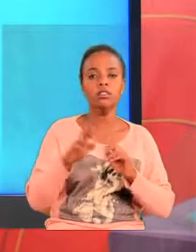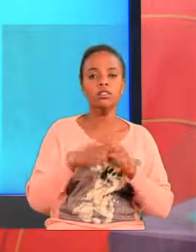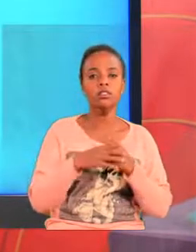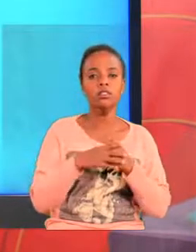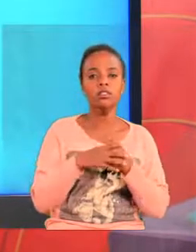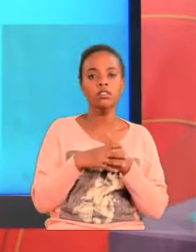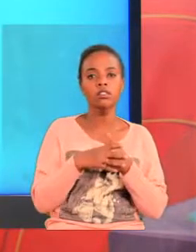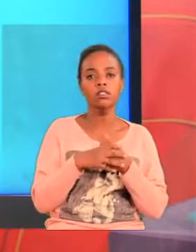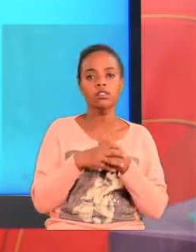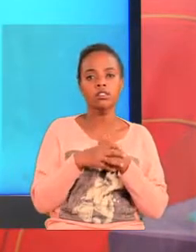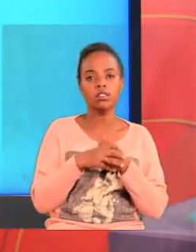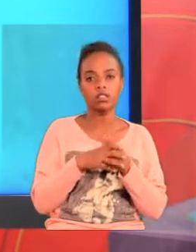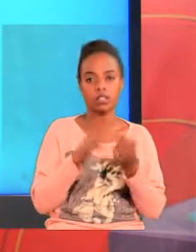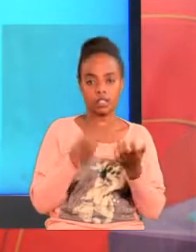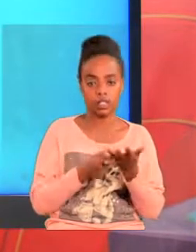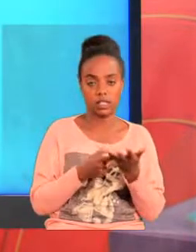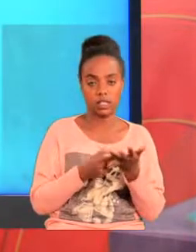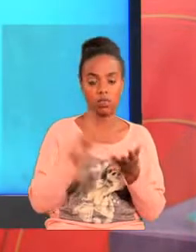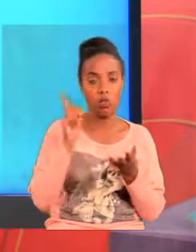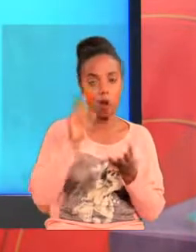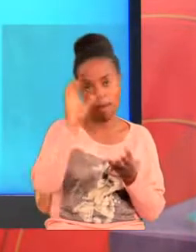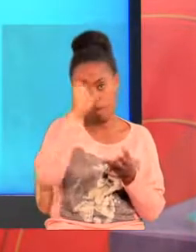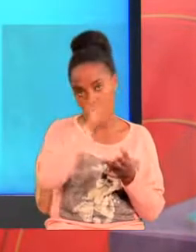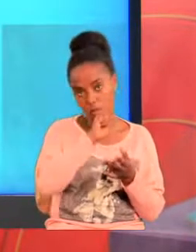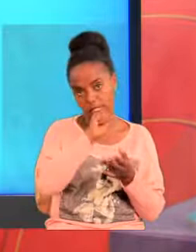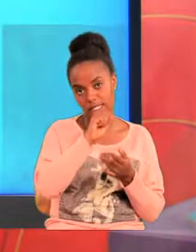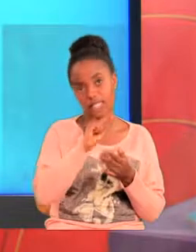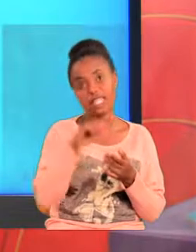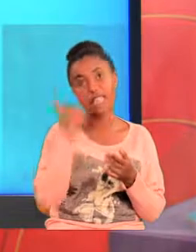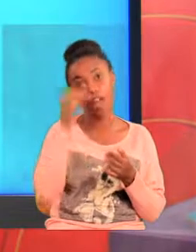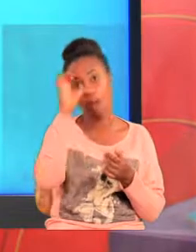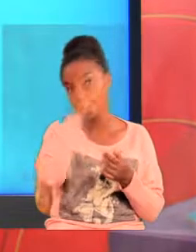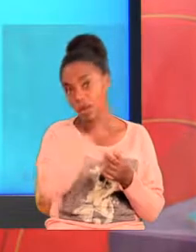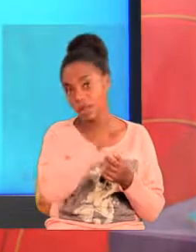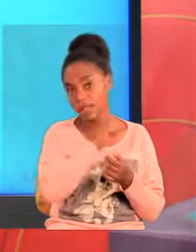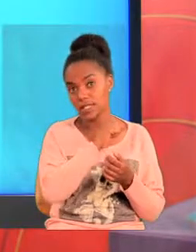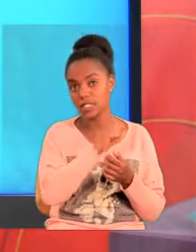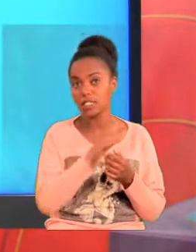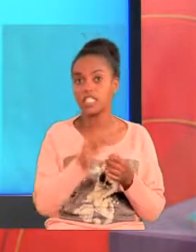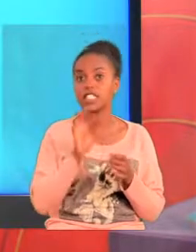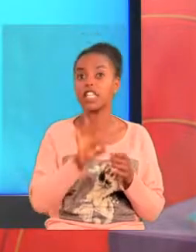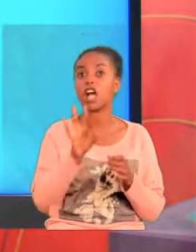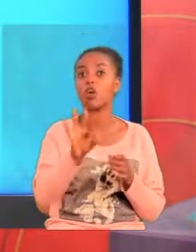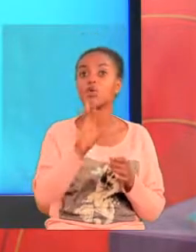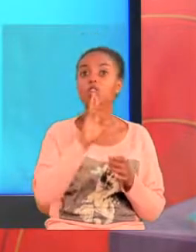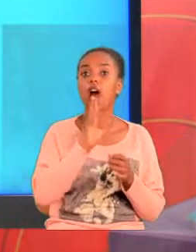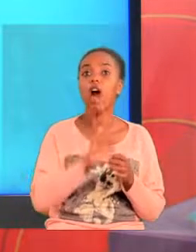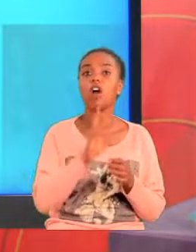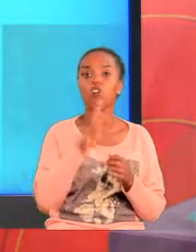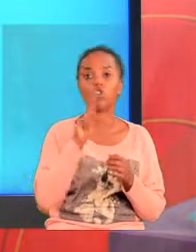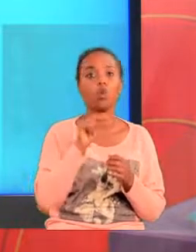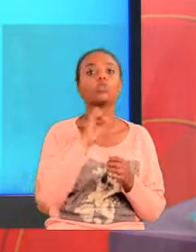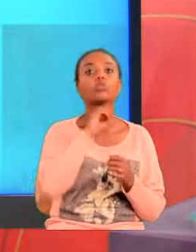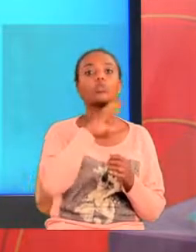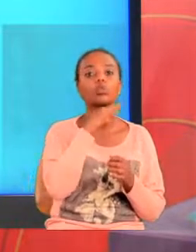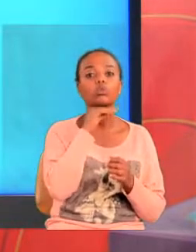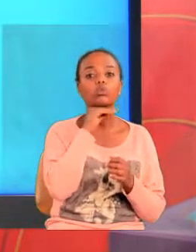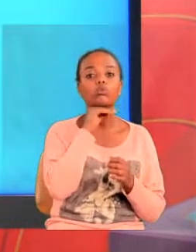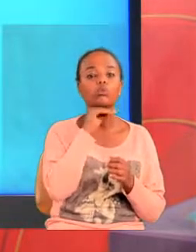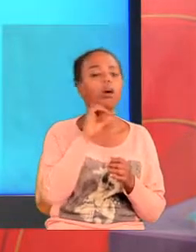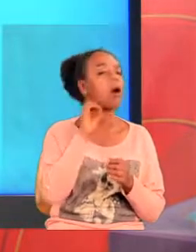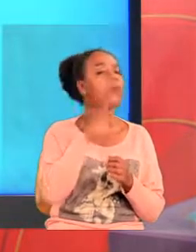Okay, this is one premise. The second one, the crops are not ruined. The